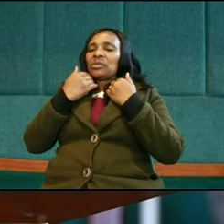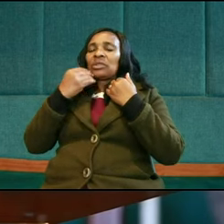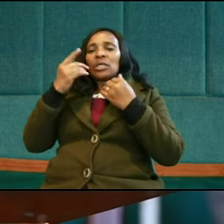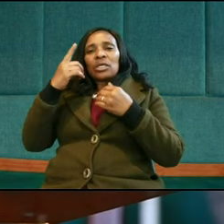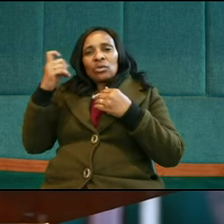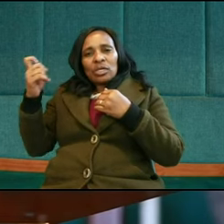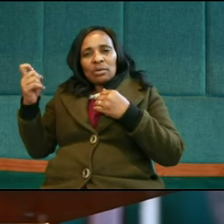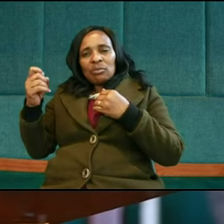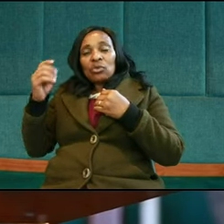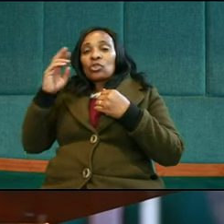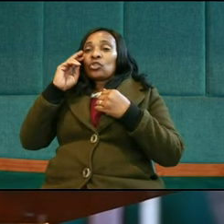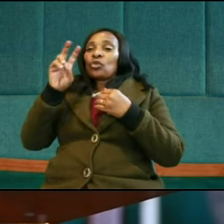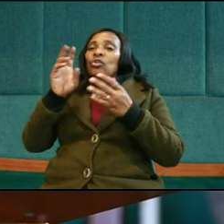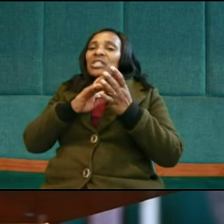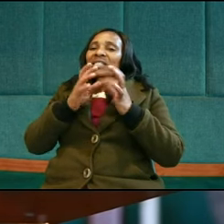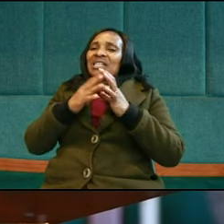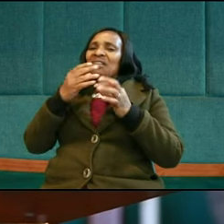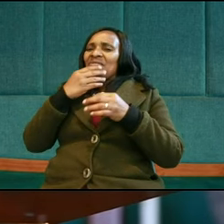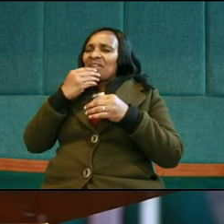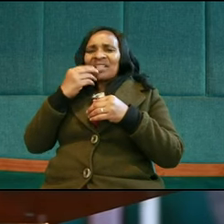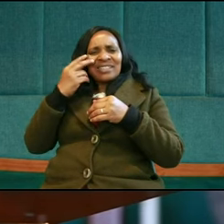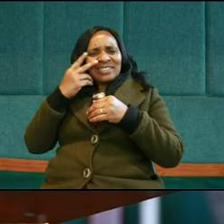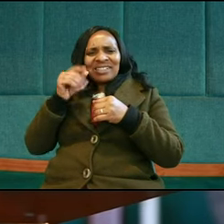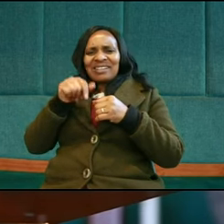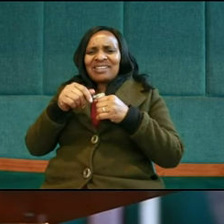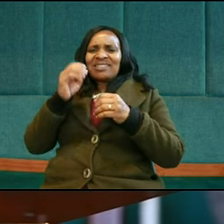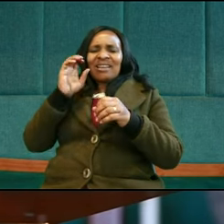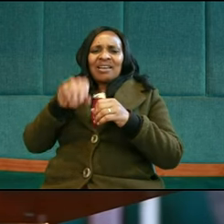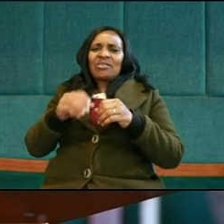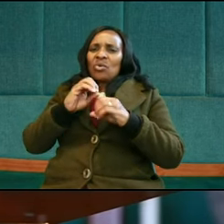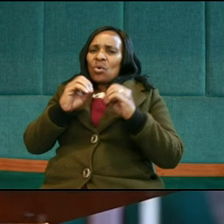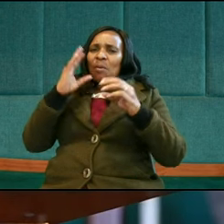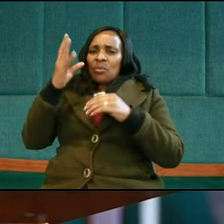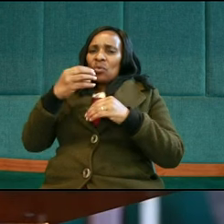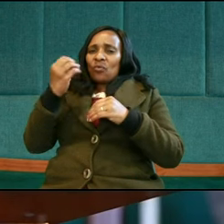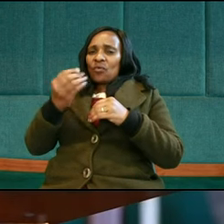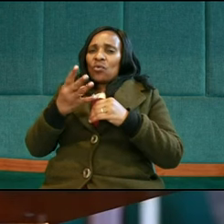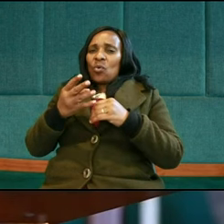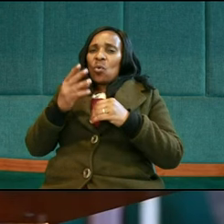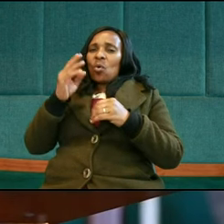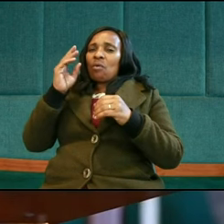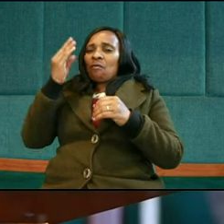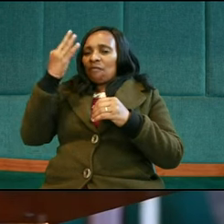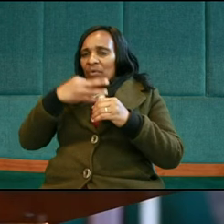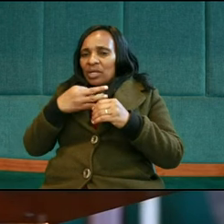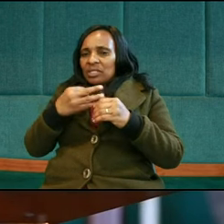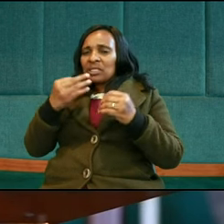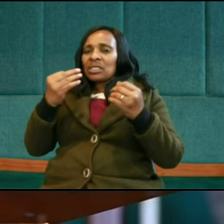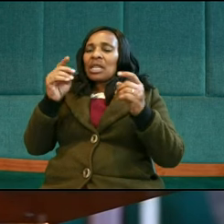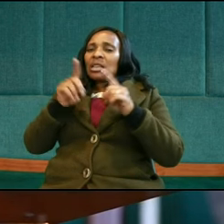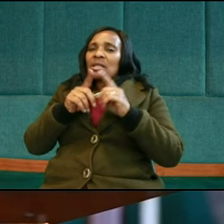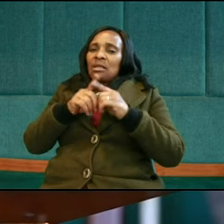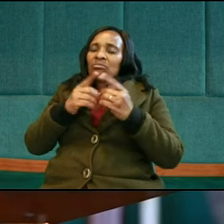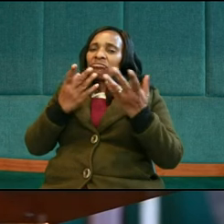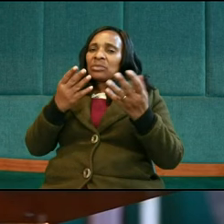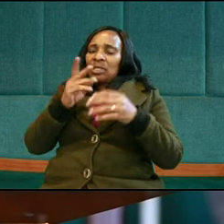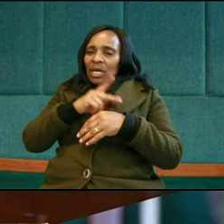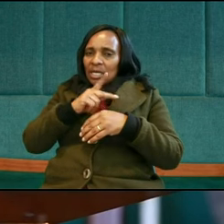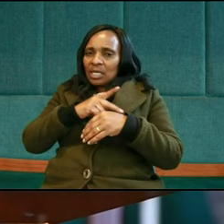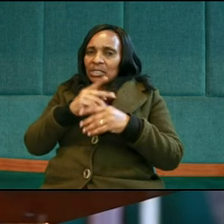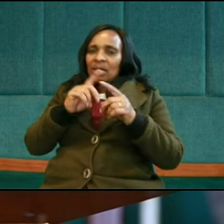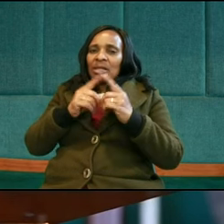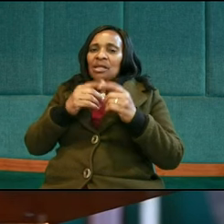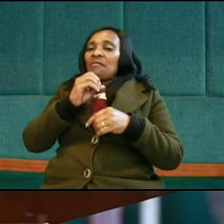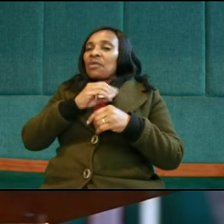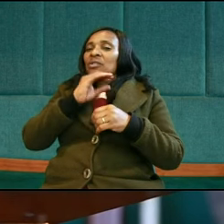Jesus. Father had never seen such a kind face. It was so beautiful. One look at his face filled father with peace and calmness. Do